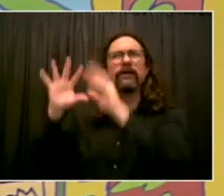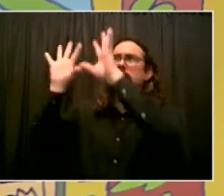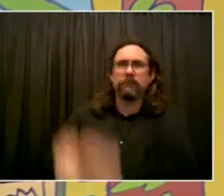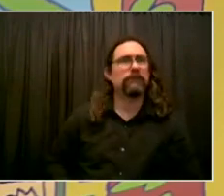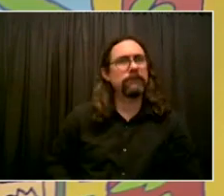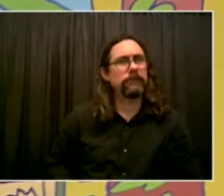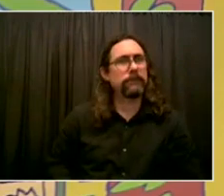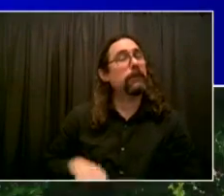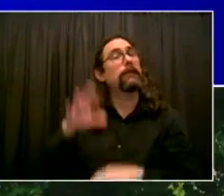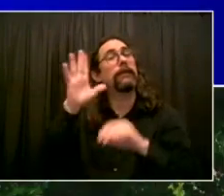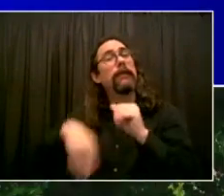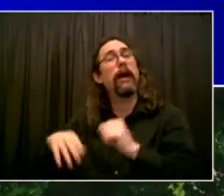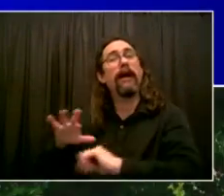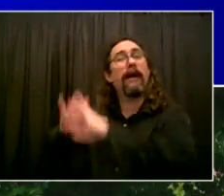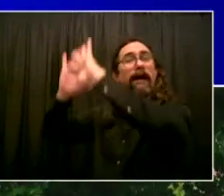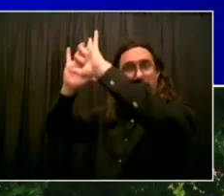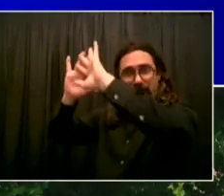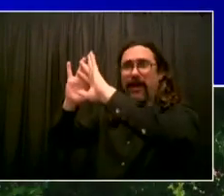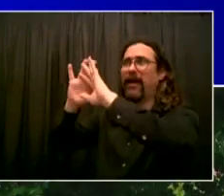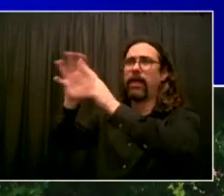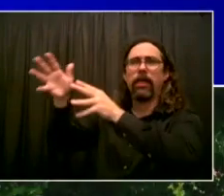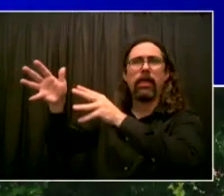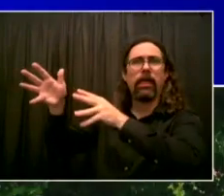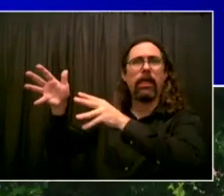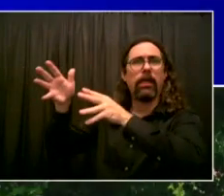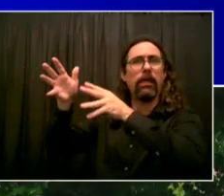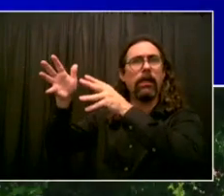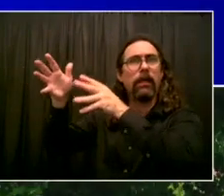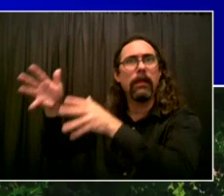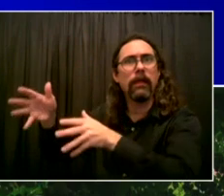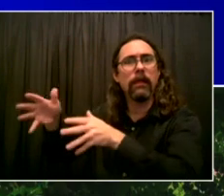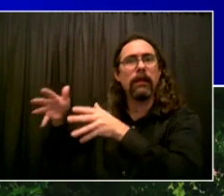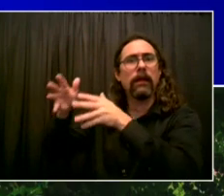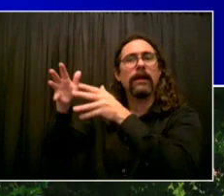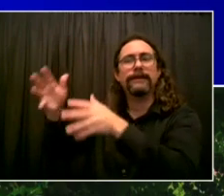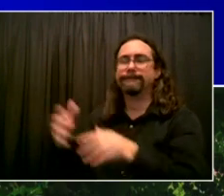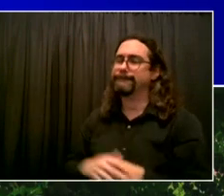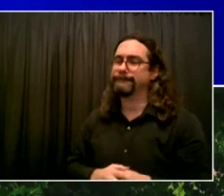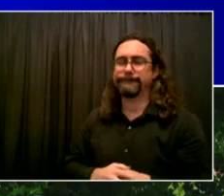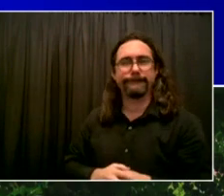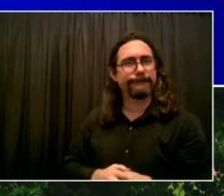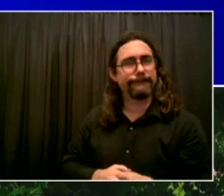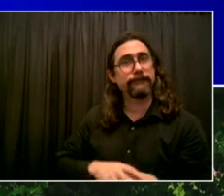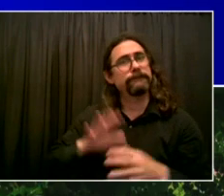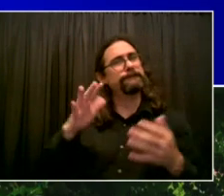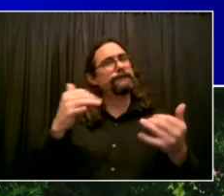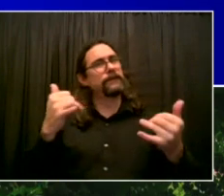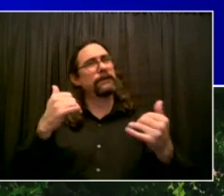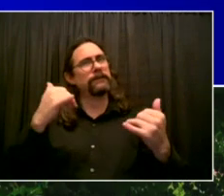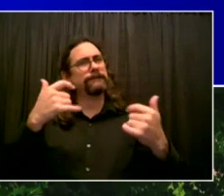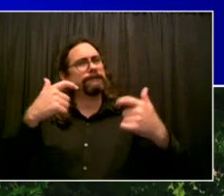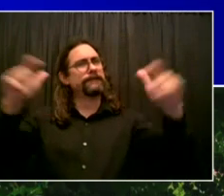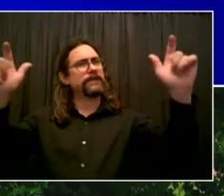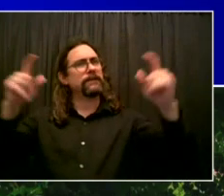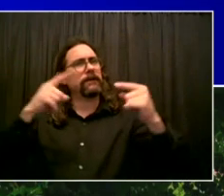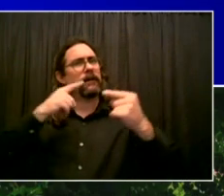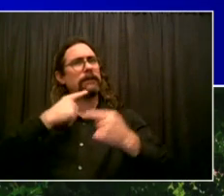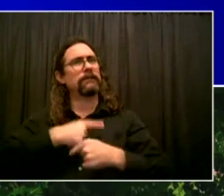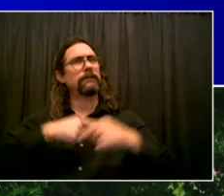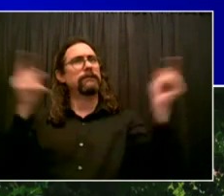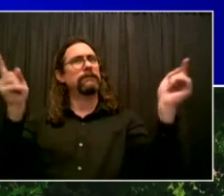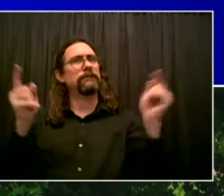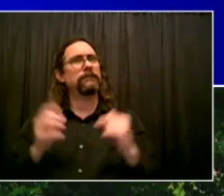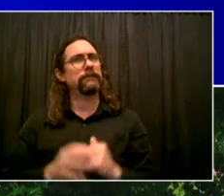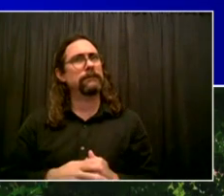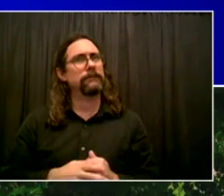making a major announcement for the people of this city who live in public housing. We're investing $111 million